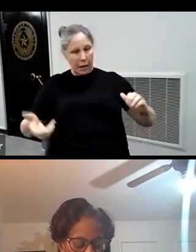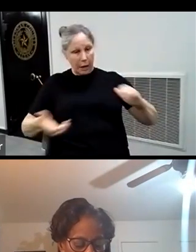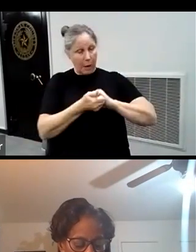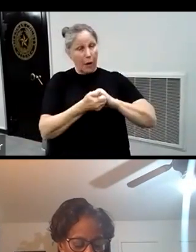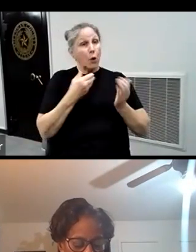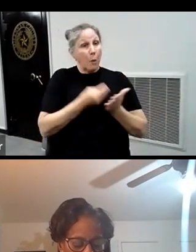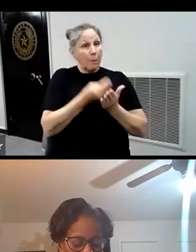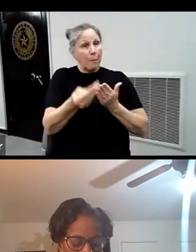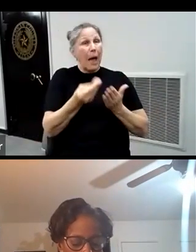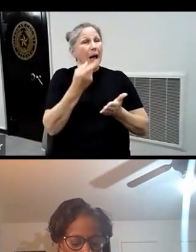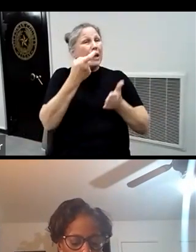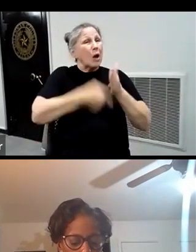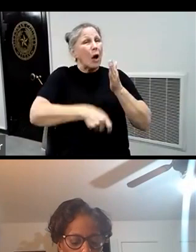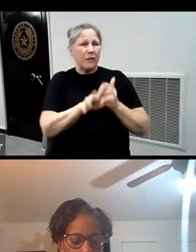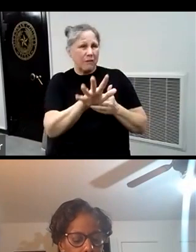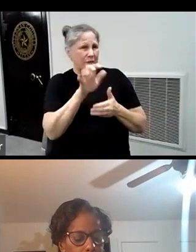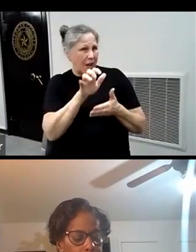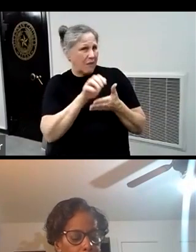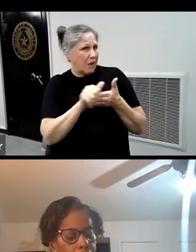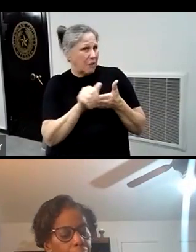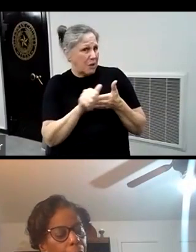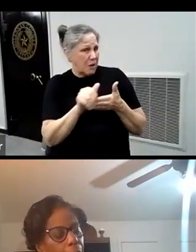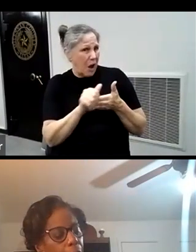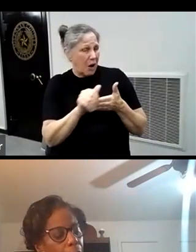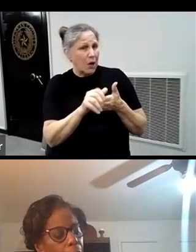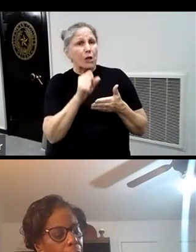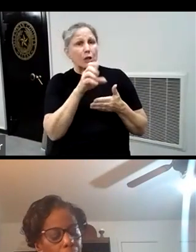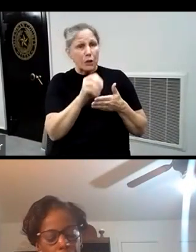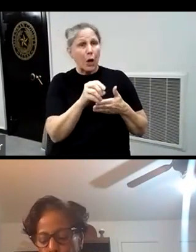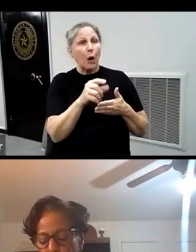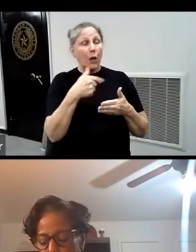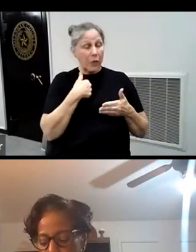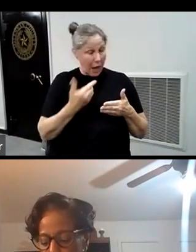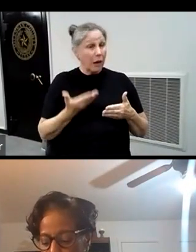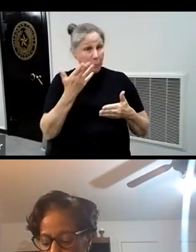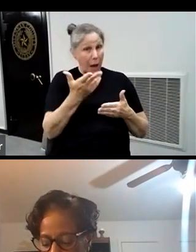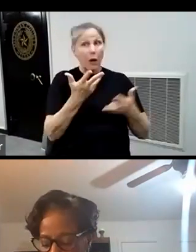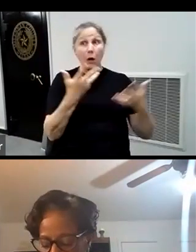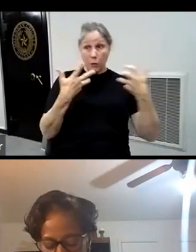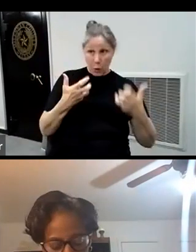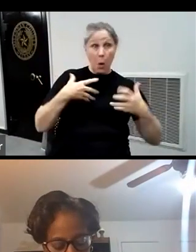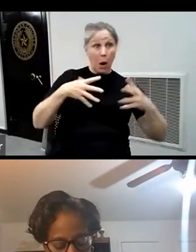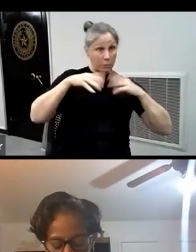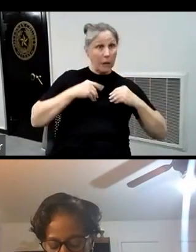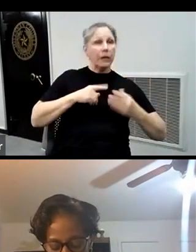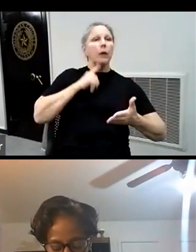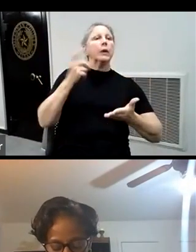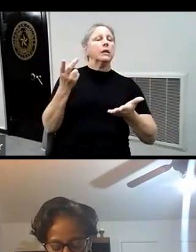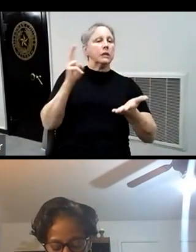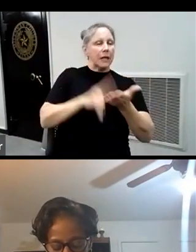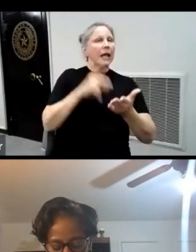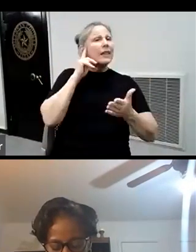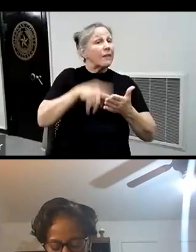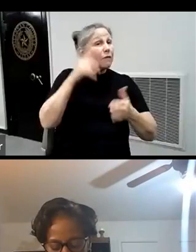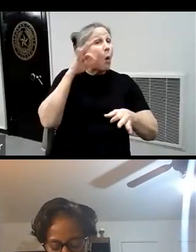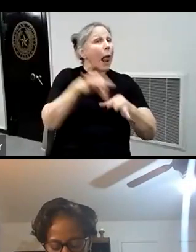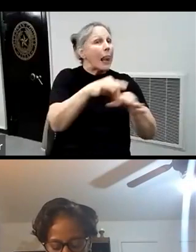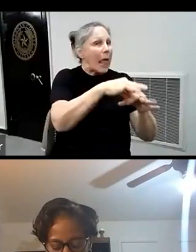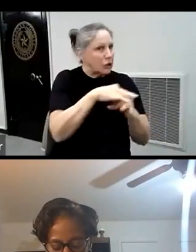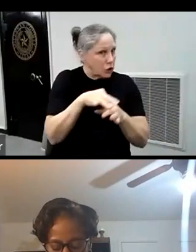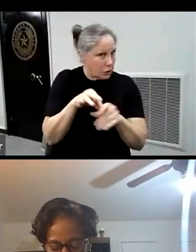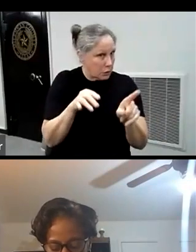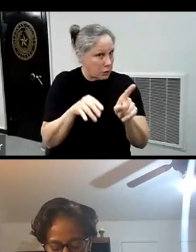$500. And so we just need to sign it to buy that scanner for elections. Okay, any questions about